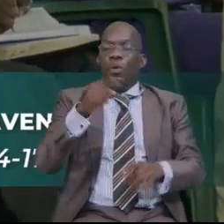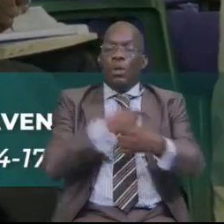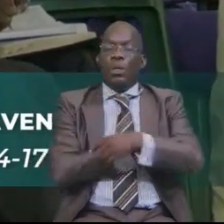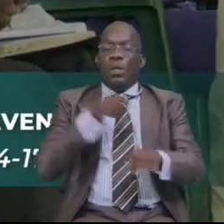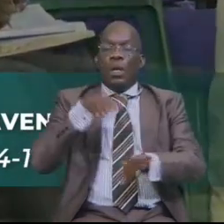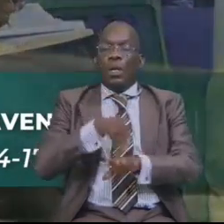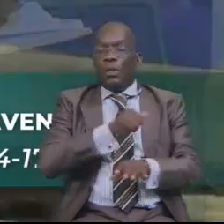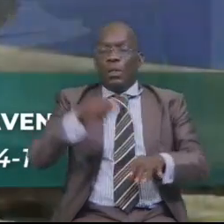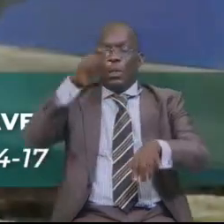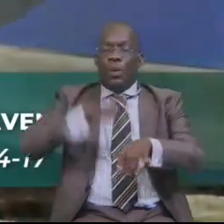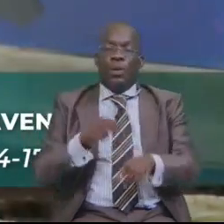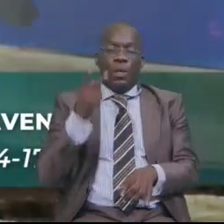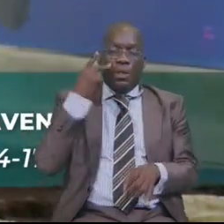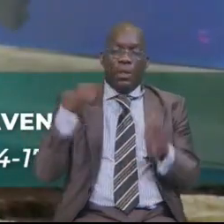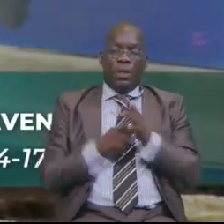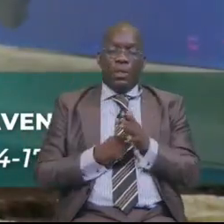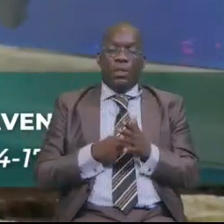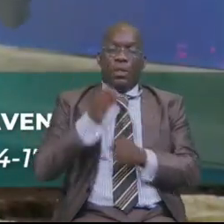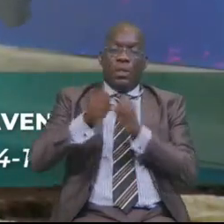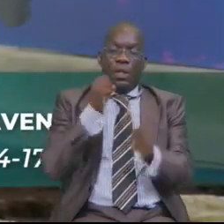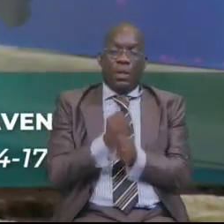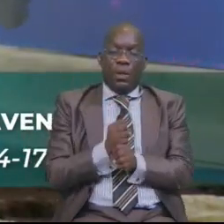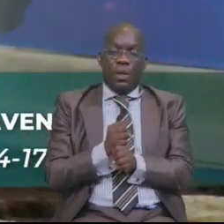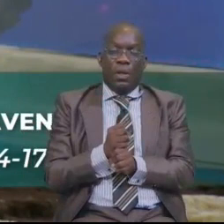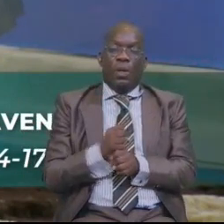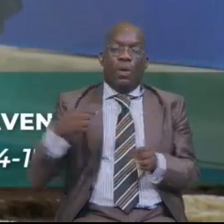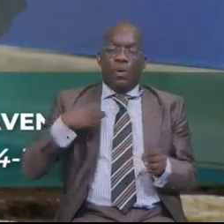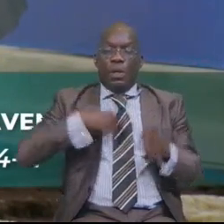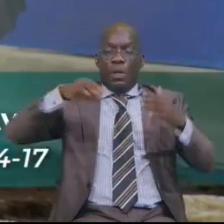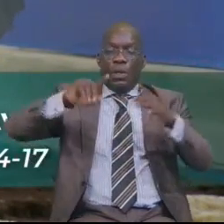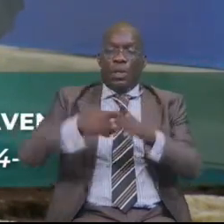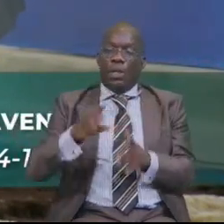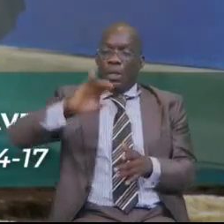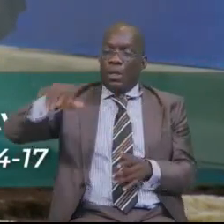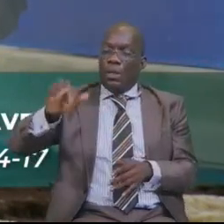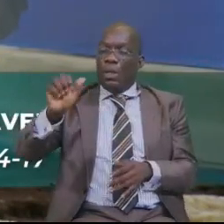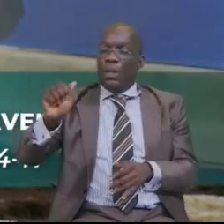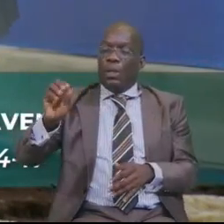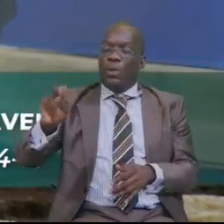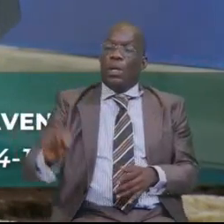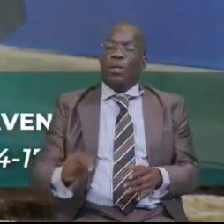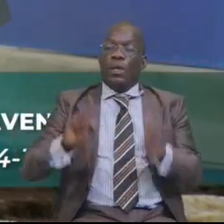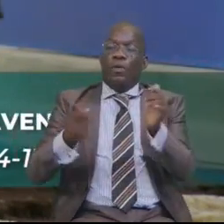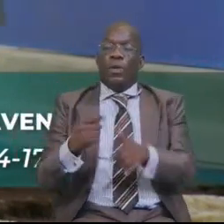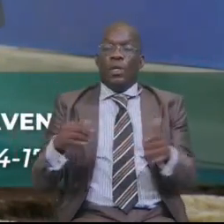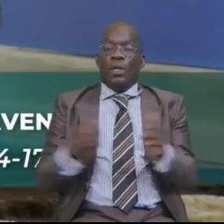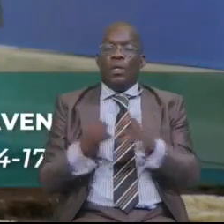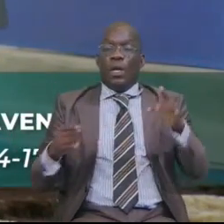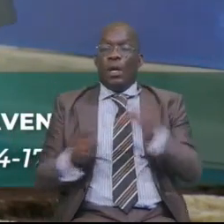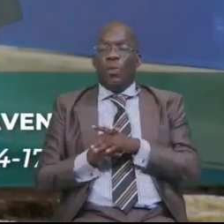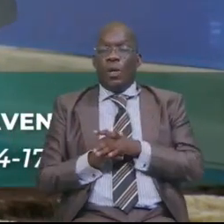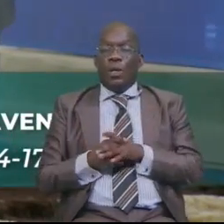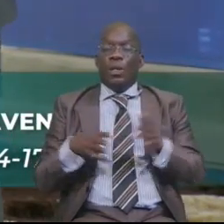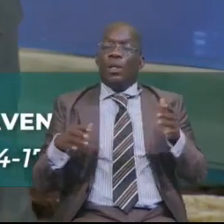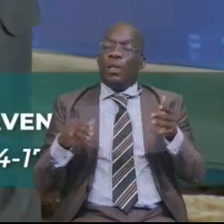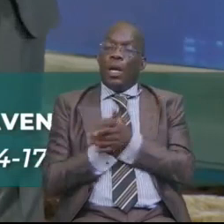at this year. We started January 1st. It appears that the end of the year was so far